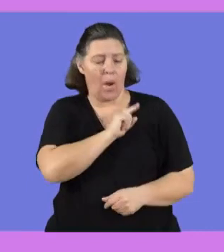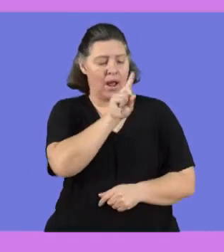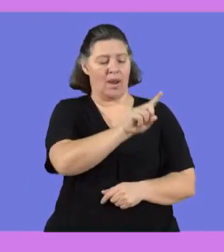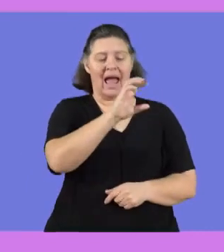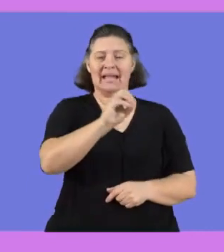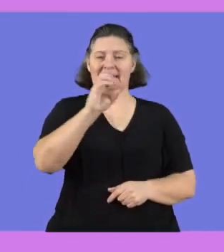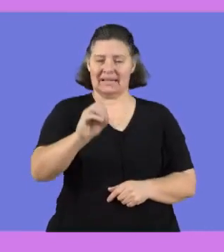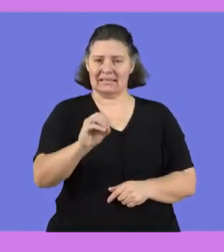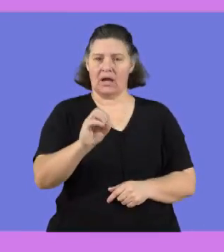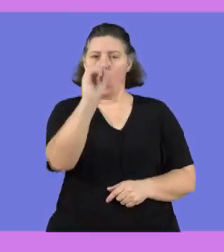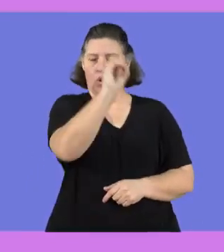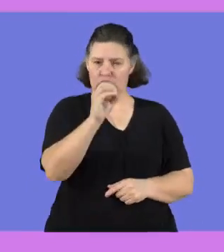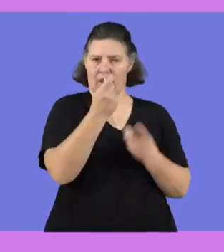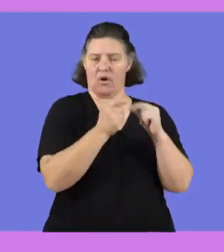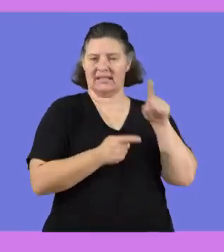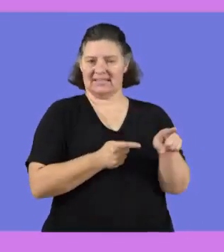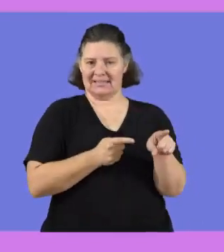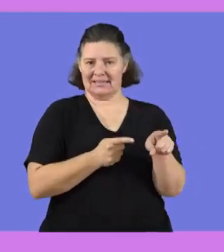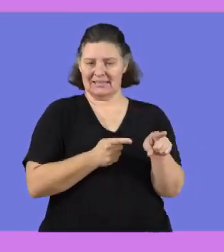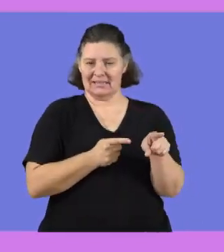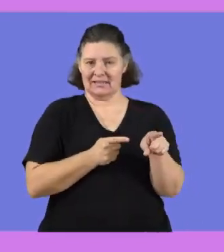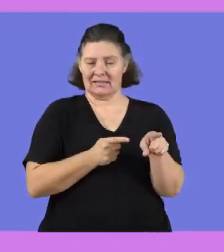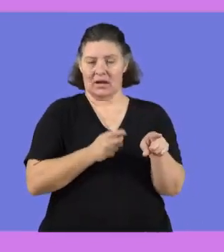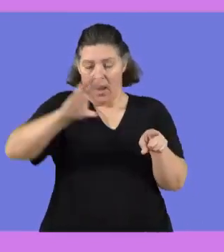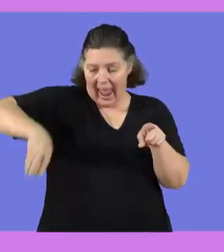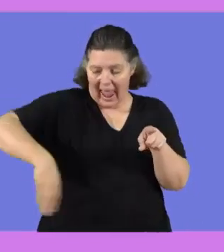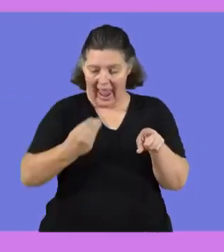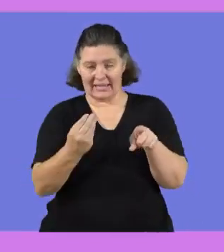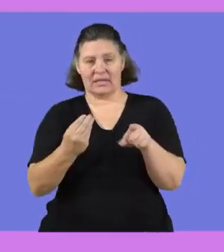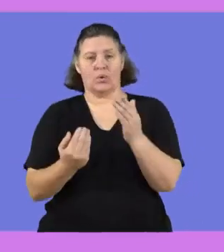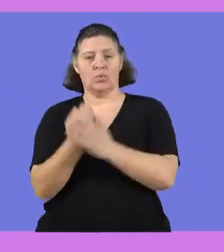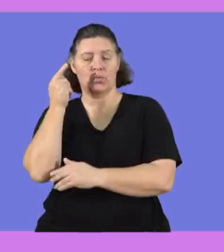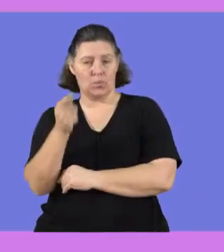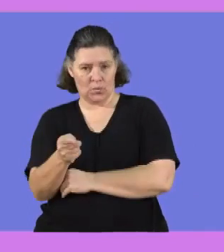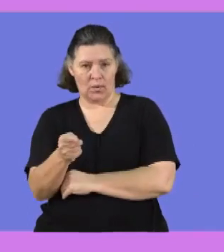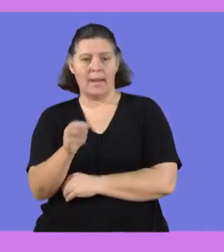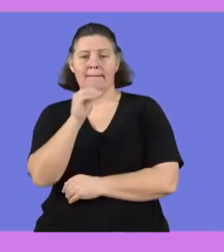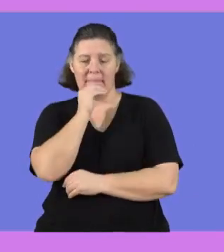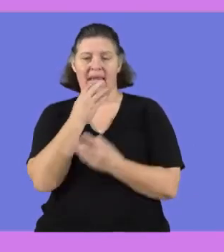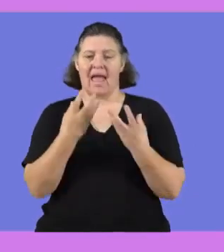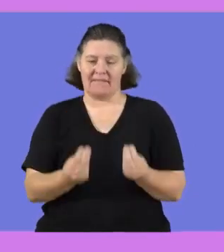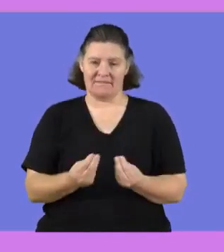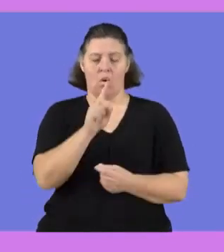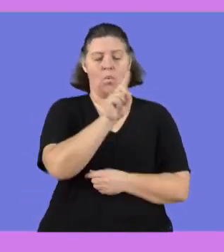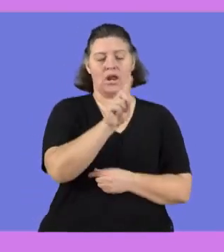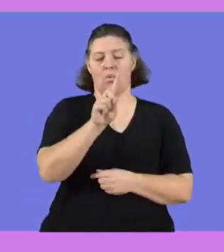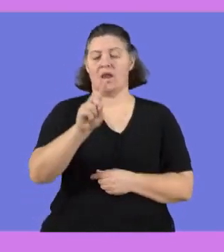because 100% is the original price. And then after adding this two, we get